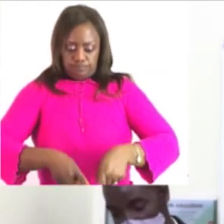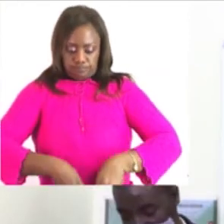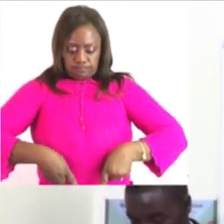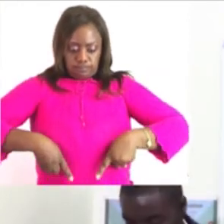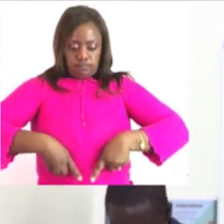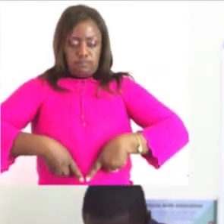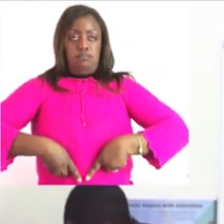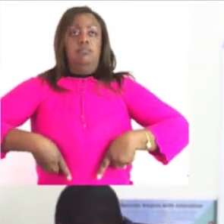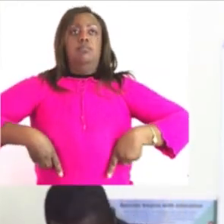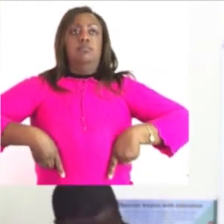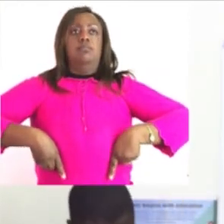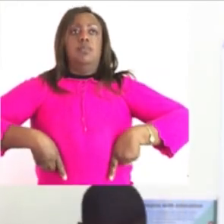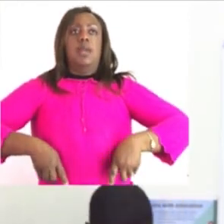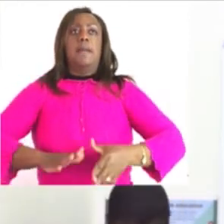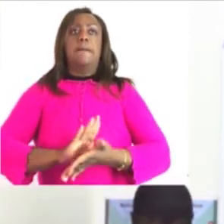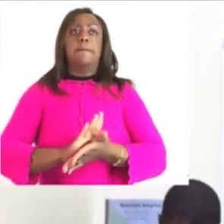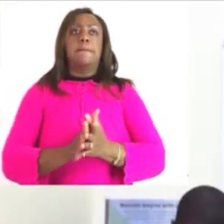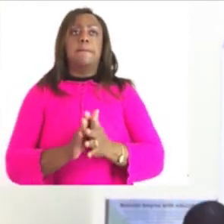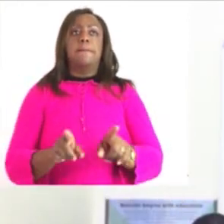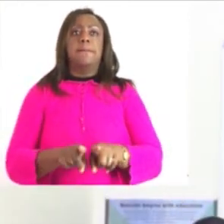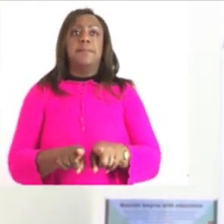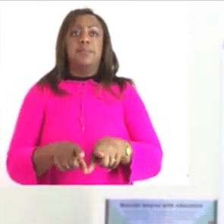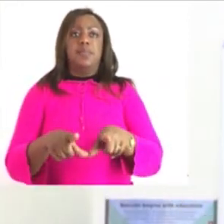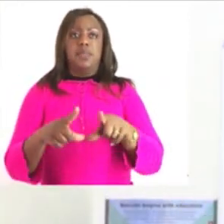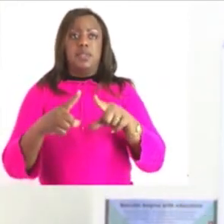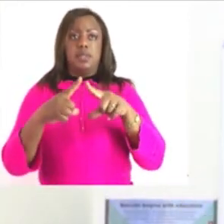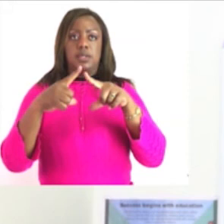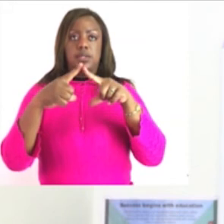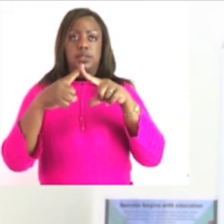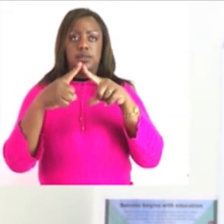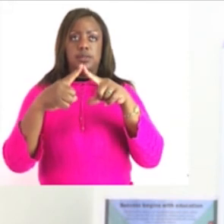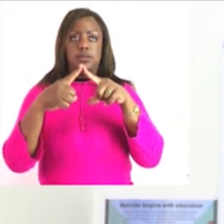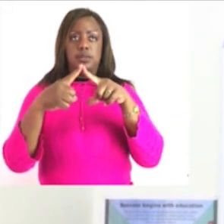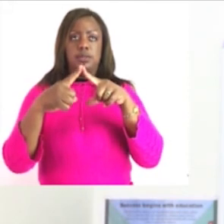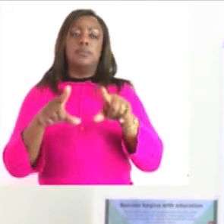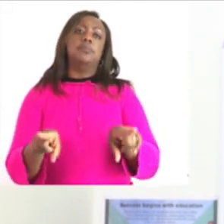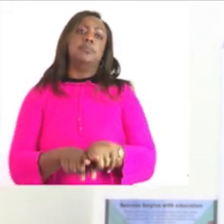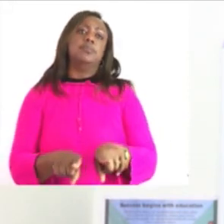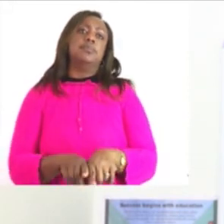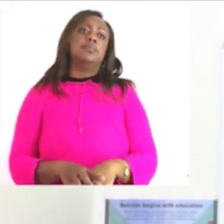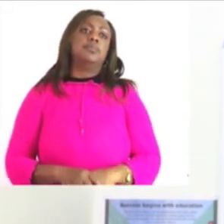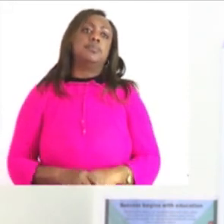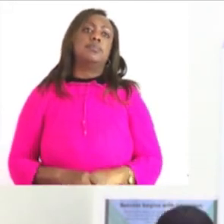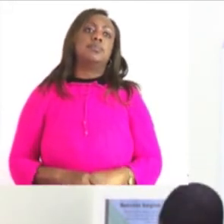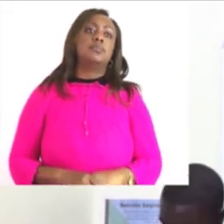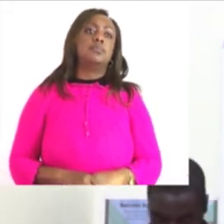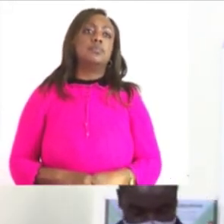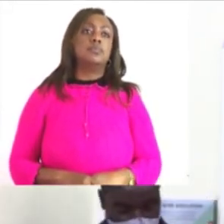lungs. Okay? So let me show you a little bit with just a plastic on what happens when we're breathing. Okay?